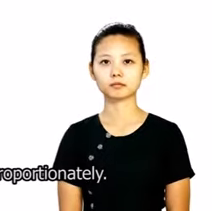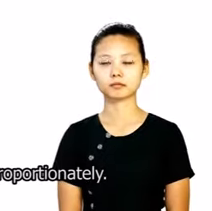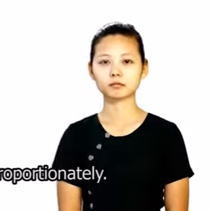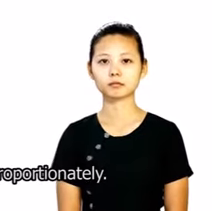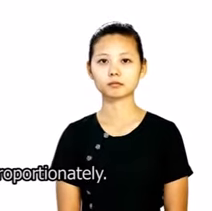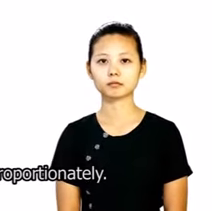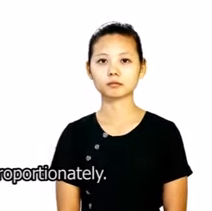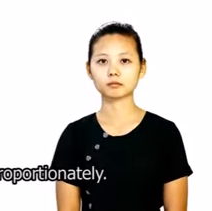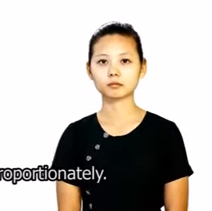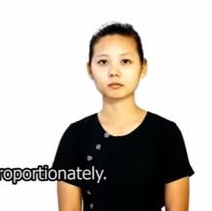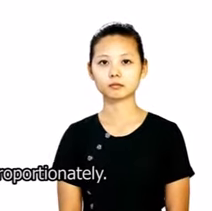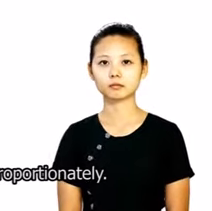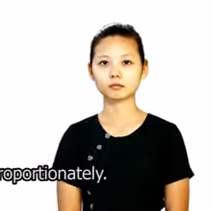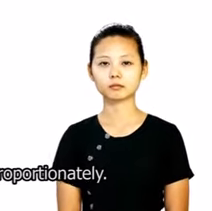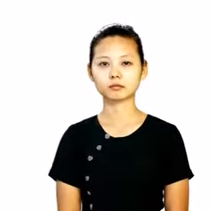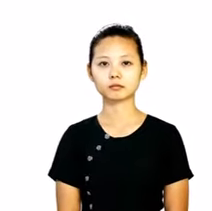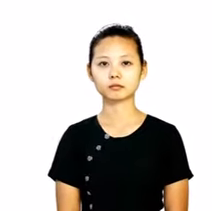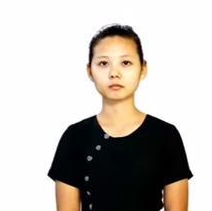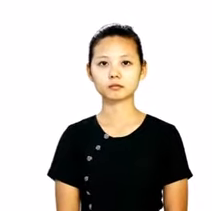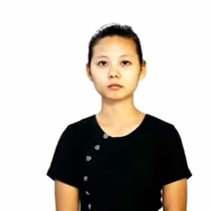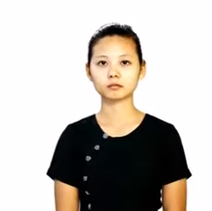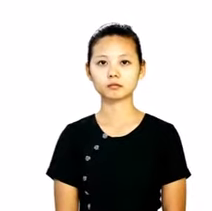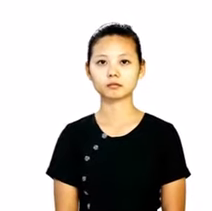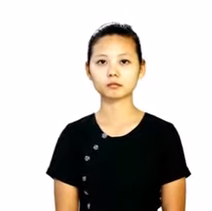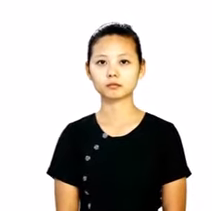affected disproportionately.